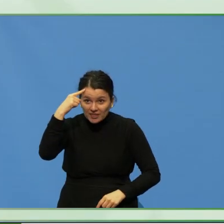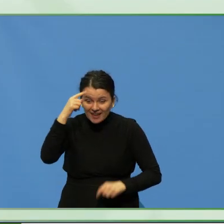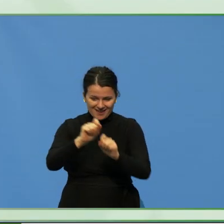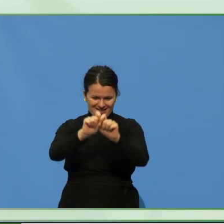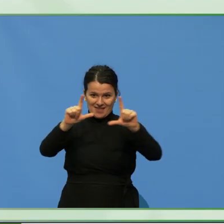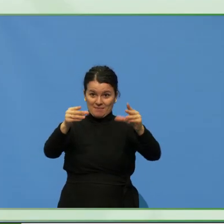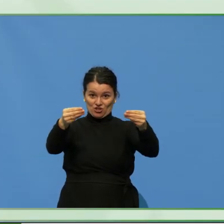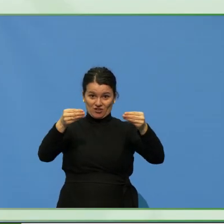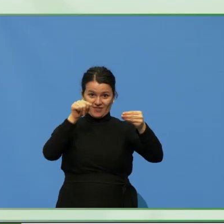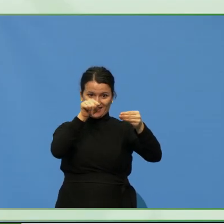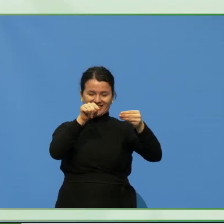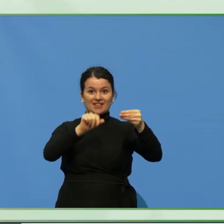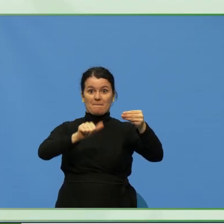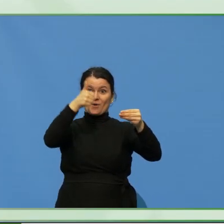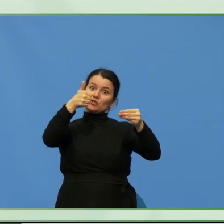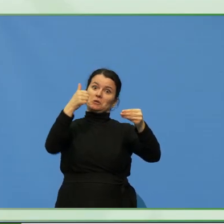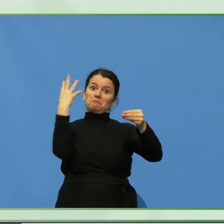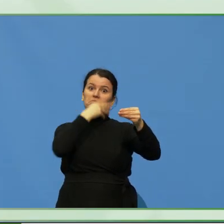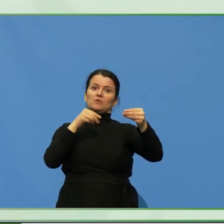image in 2022?